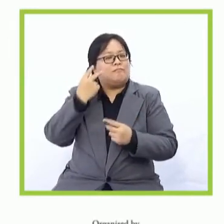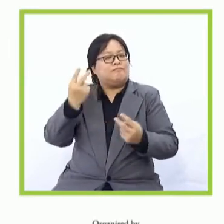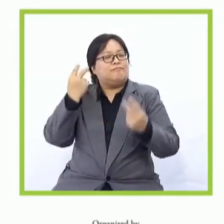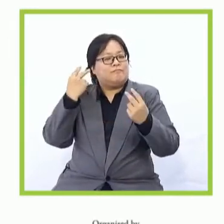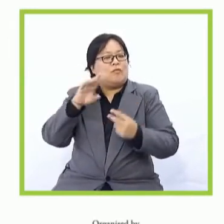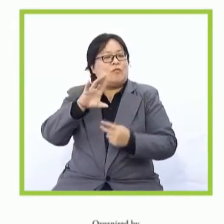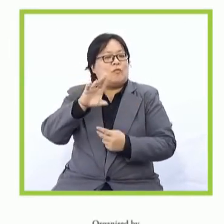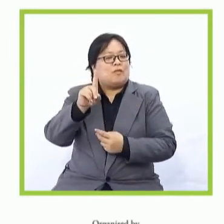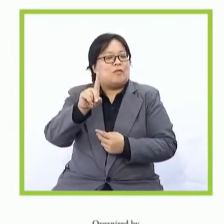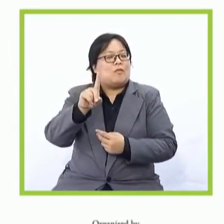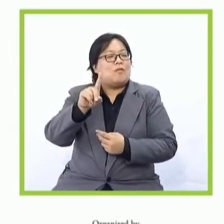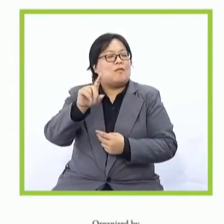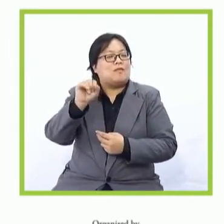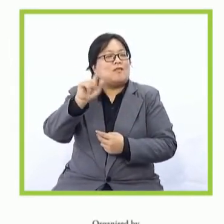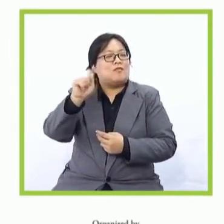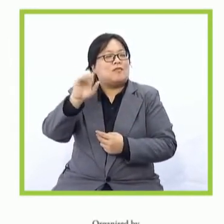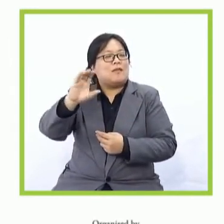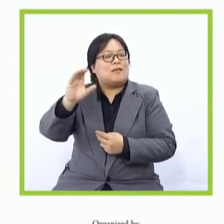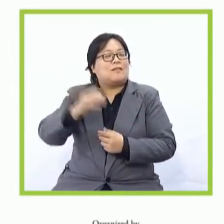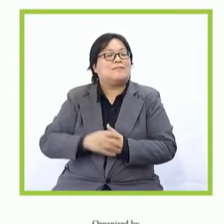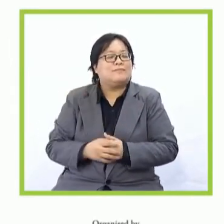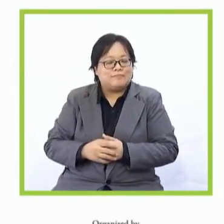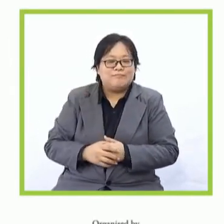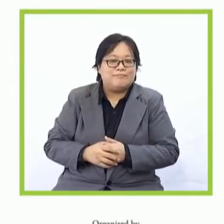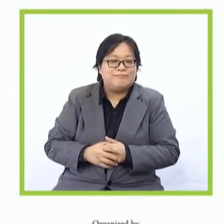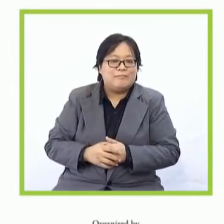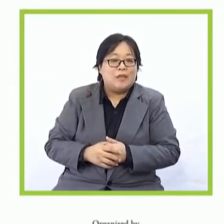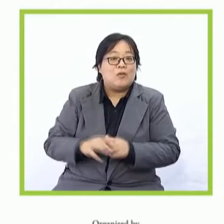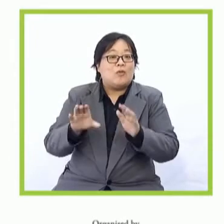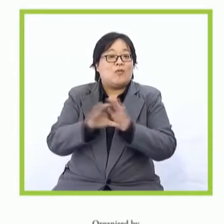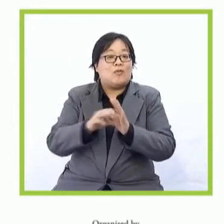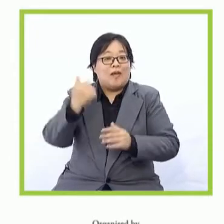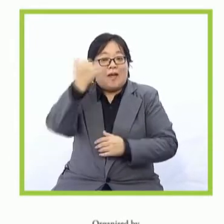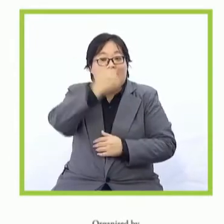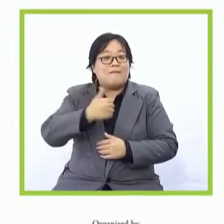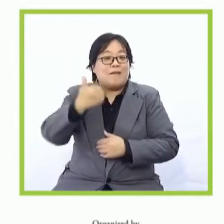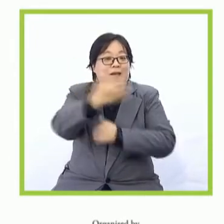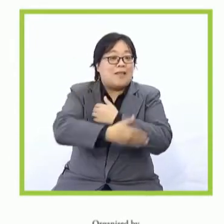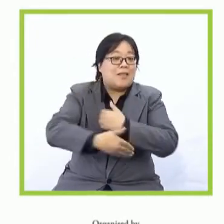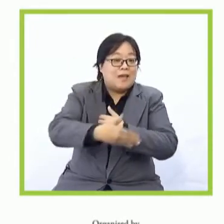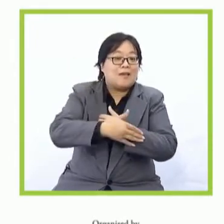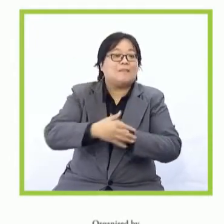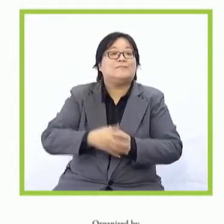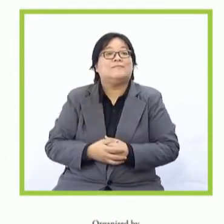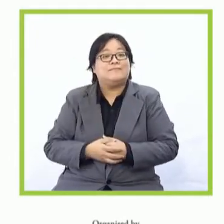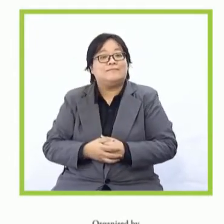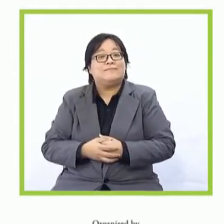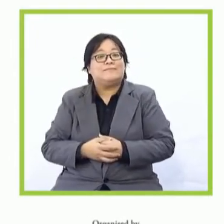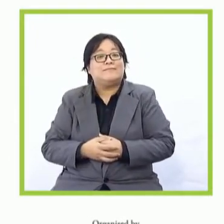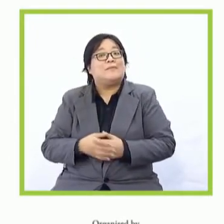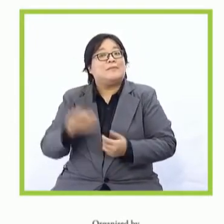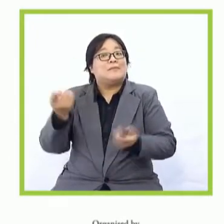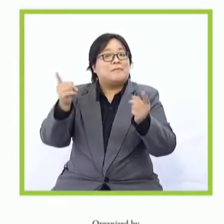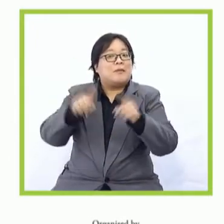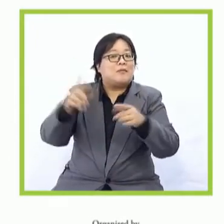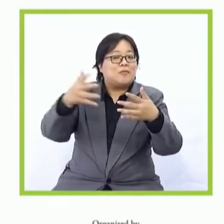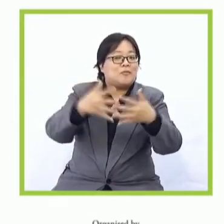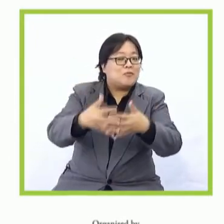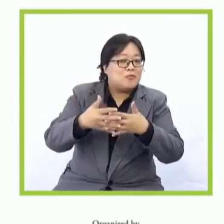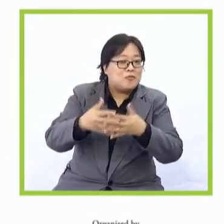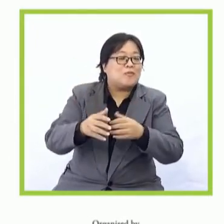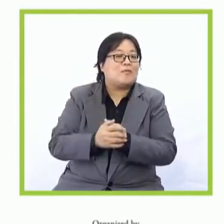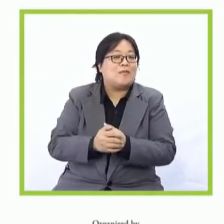20th century cases, and this includes looking at these African and Asian cases, it also includes looking at what happened in the US, it also includes